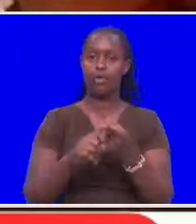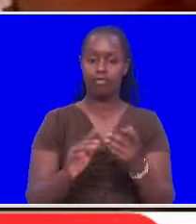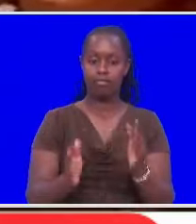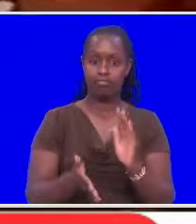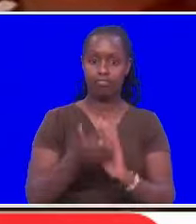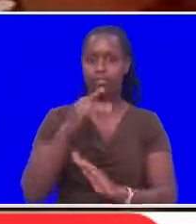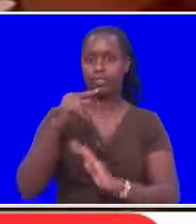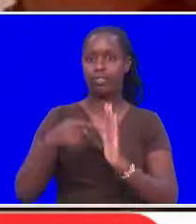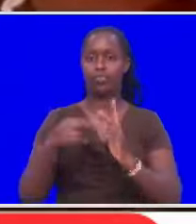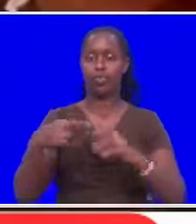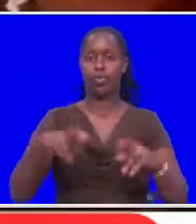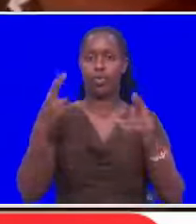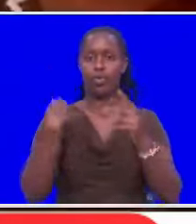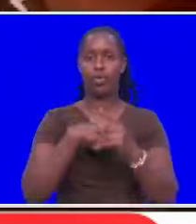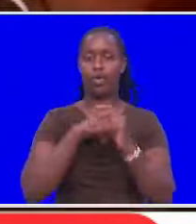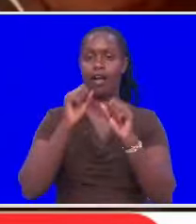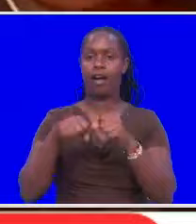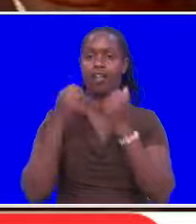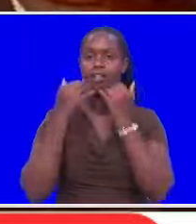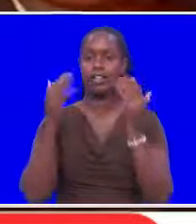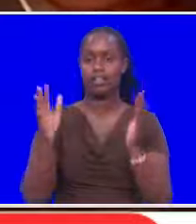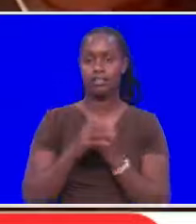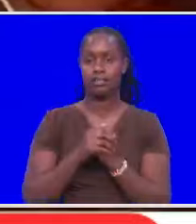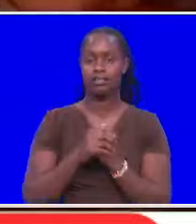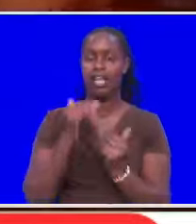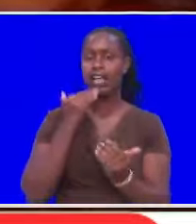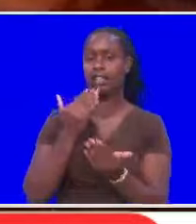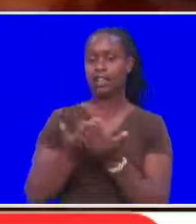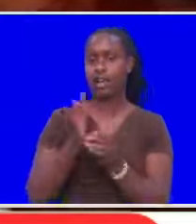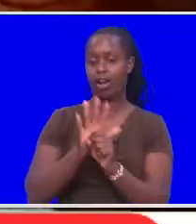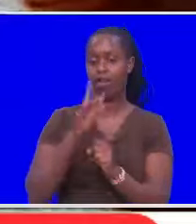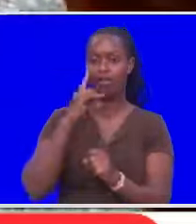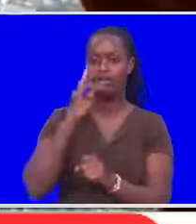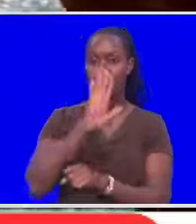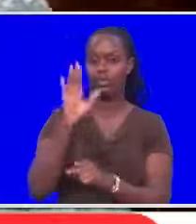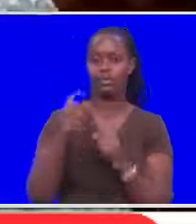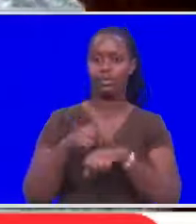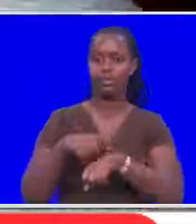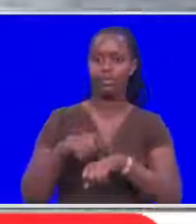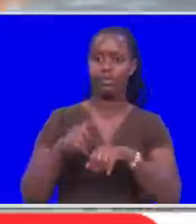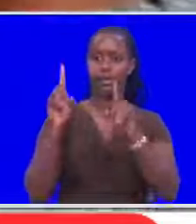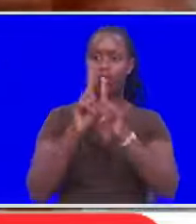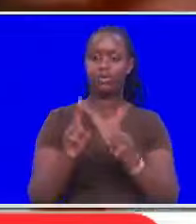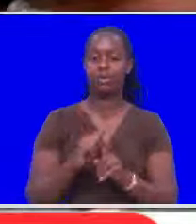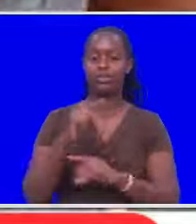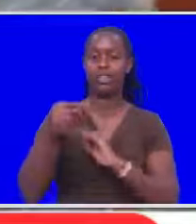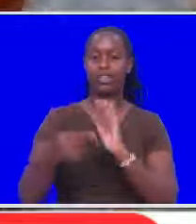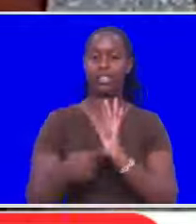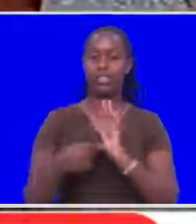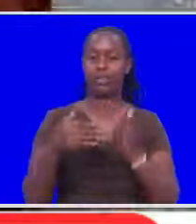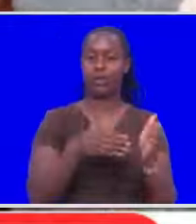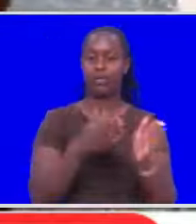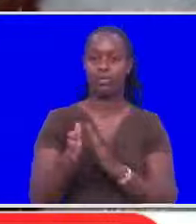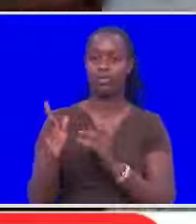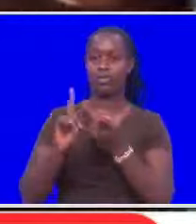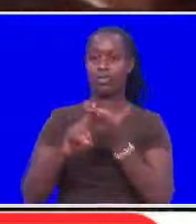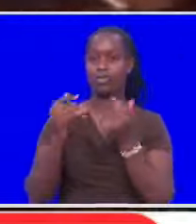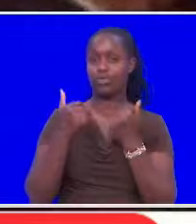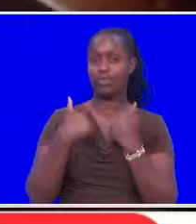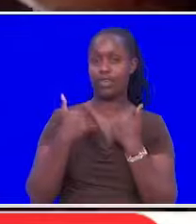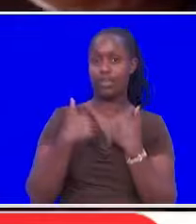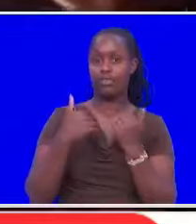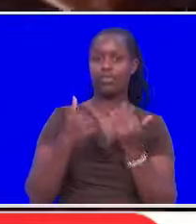up. Yeah. All right. Thank you very much for your time. Thank you. And indeed, gracing this opportunity to have